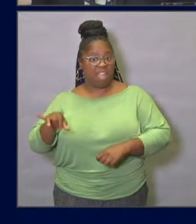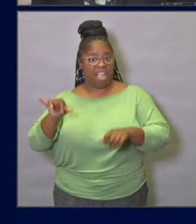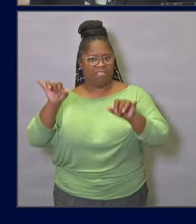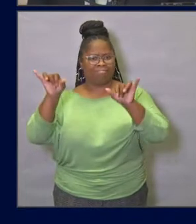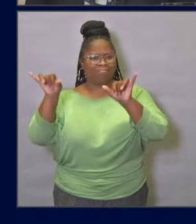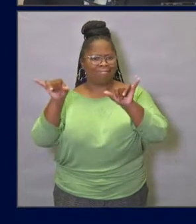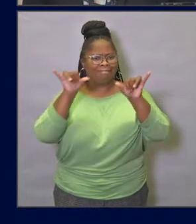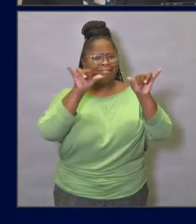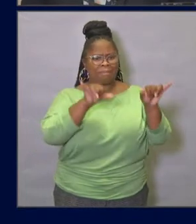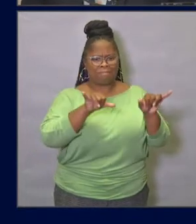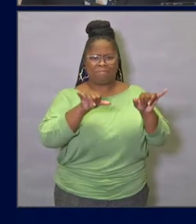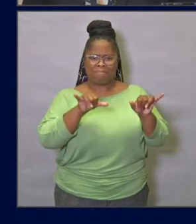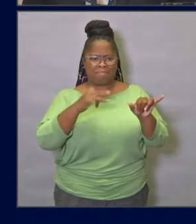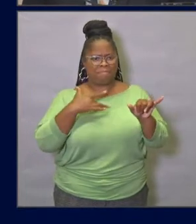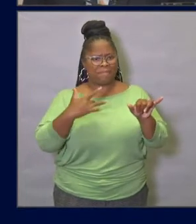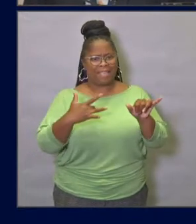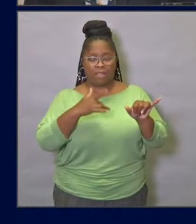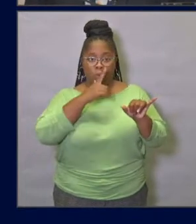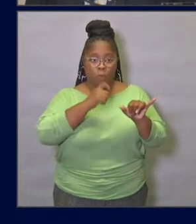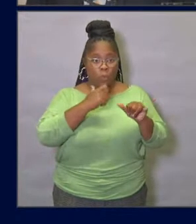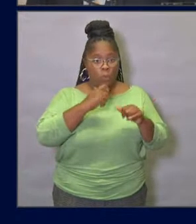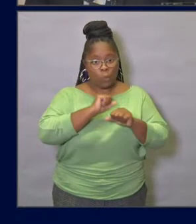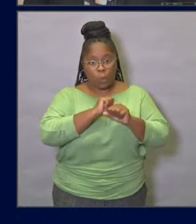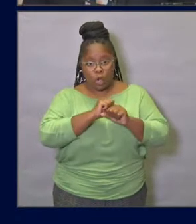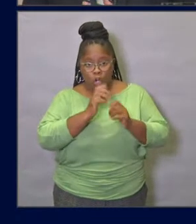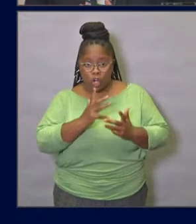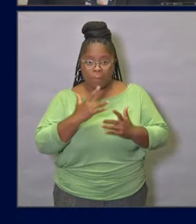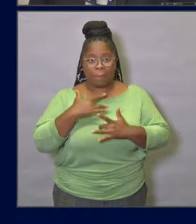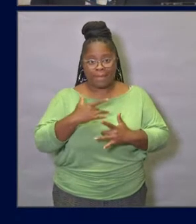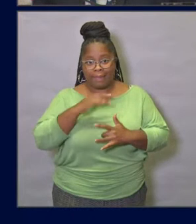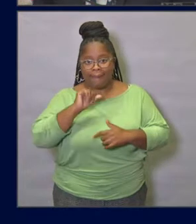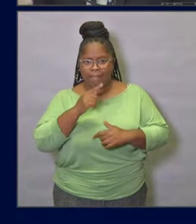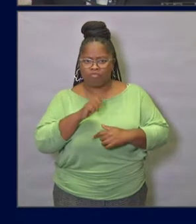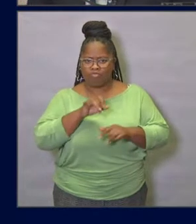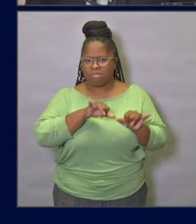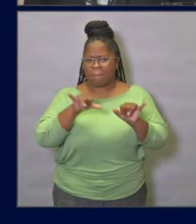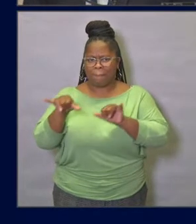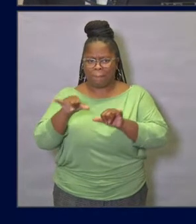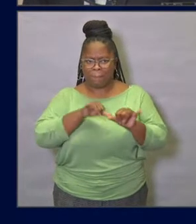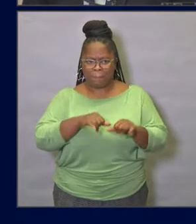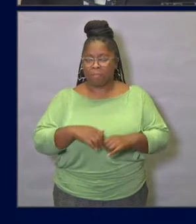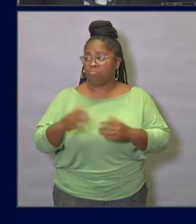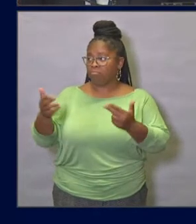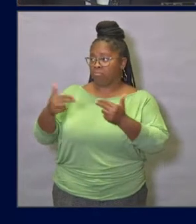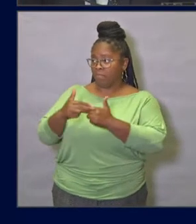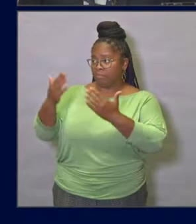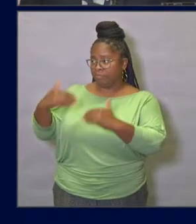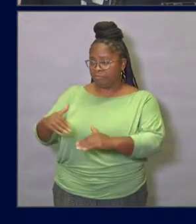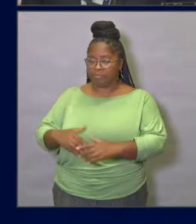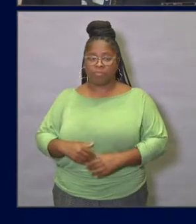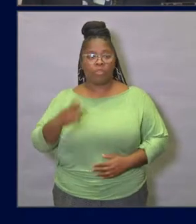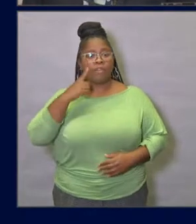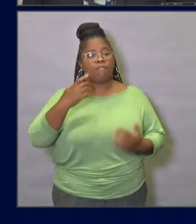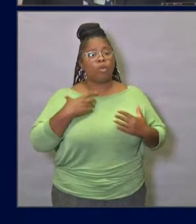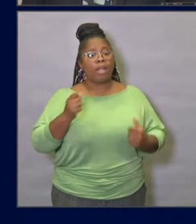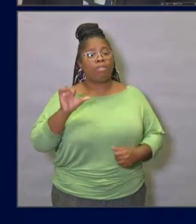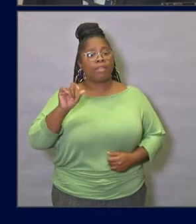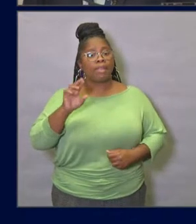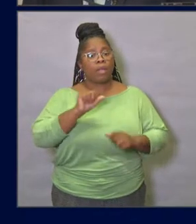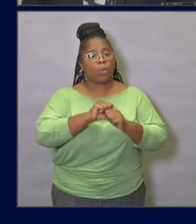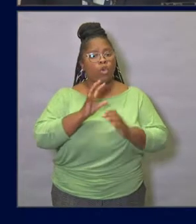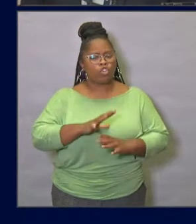composition of the workforce. The next slide. Among healthcare workers who tested positive for